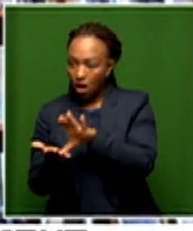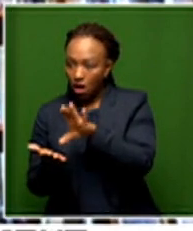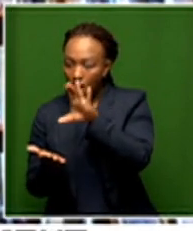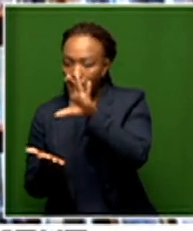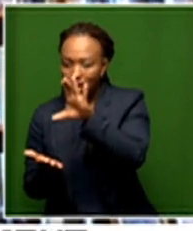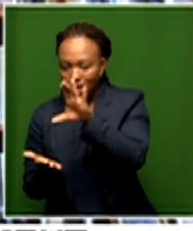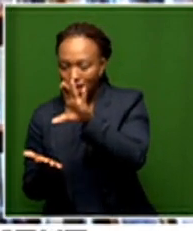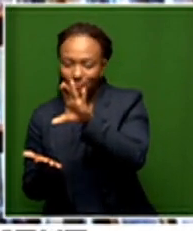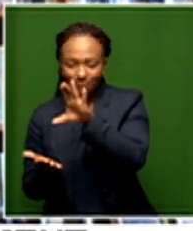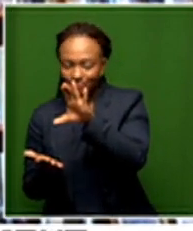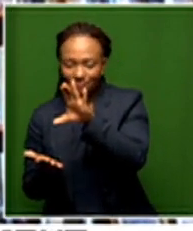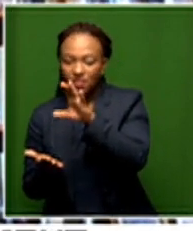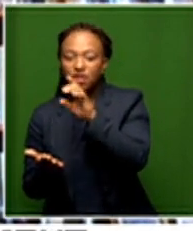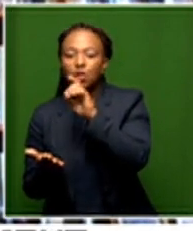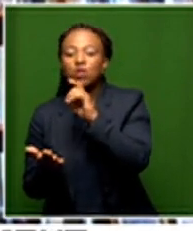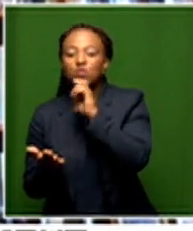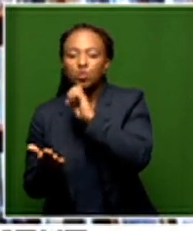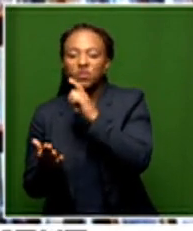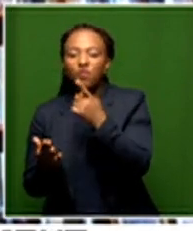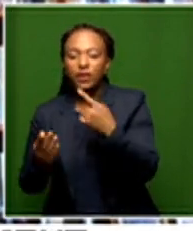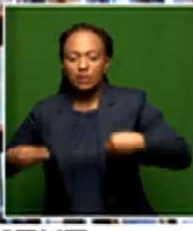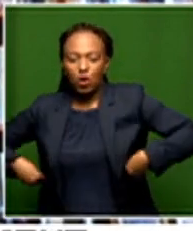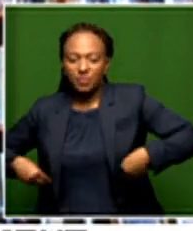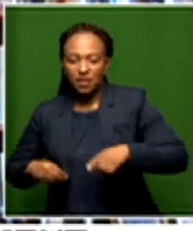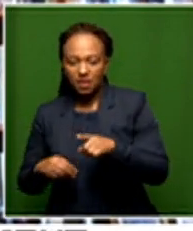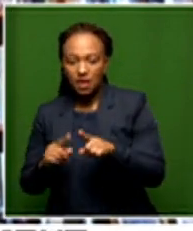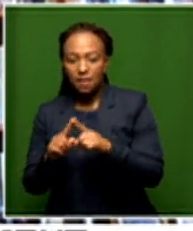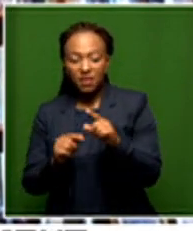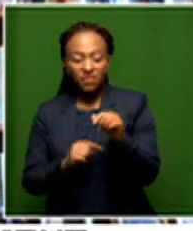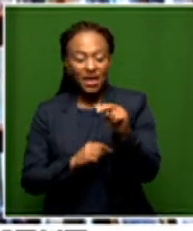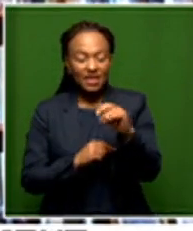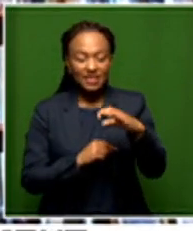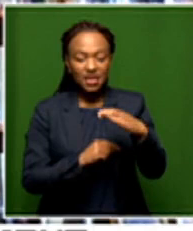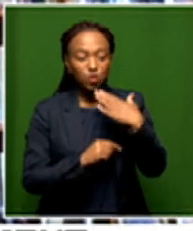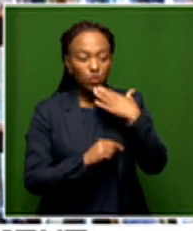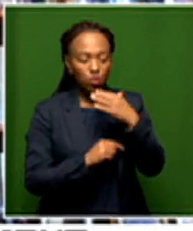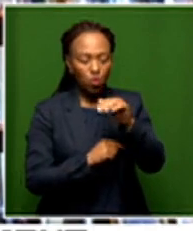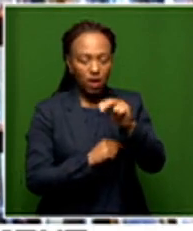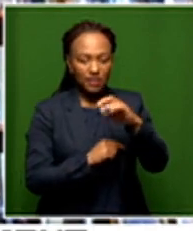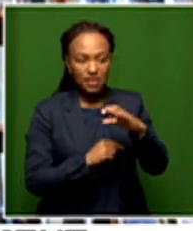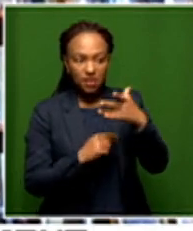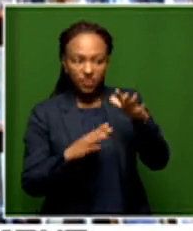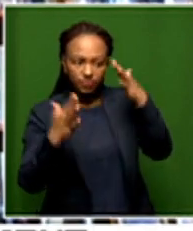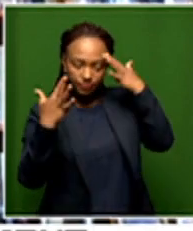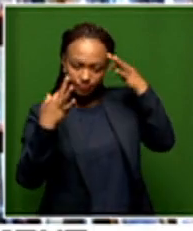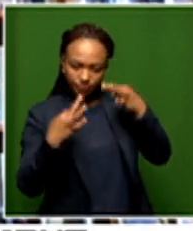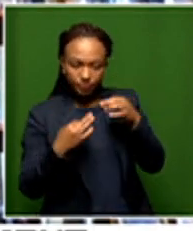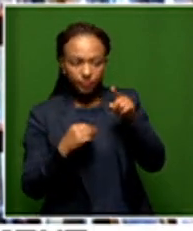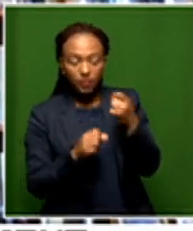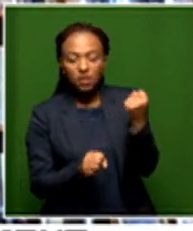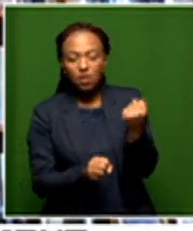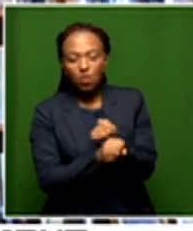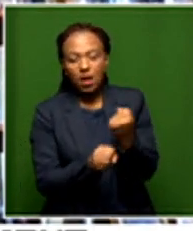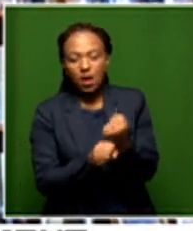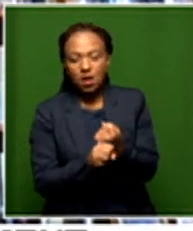its anti-corruption efforts. And if, as the NEC of the ANC has now determined, that work